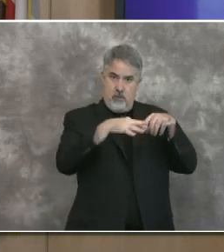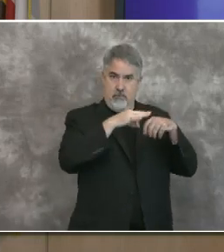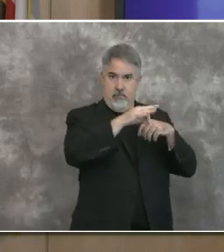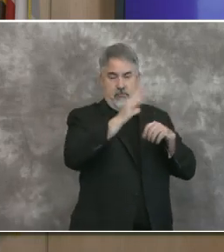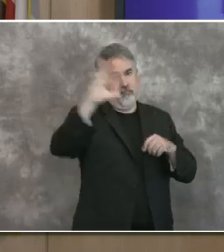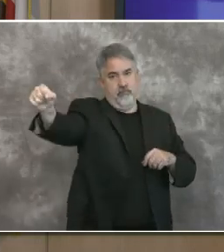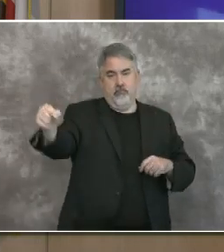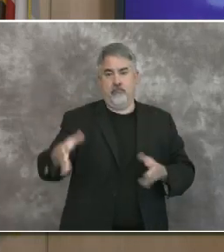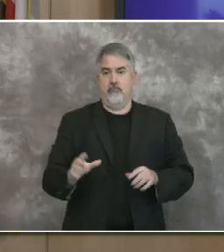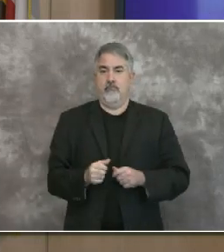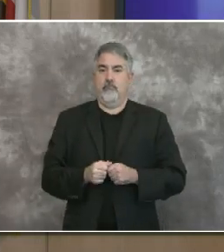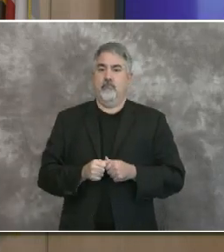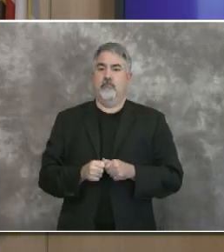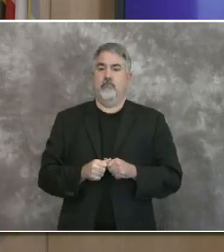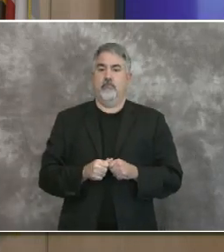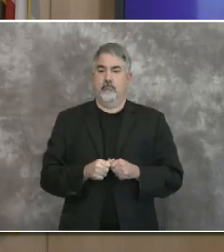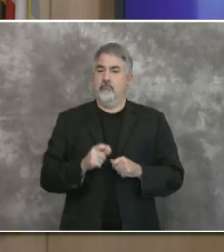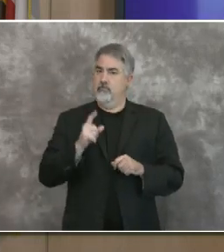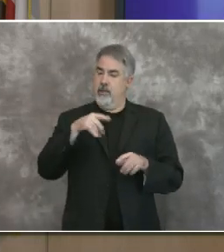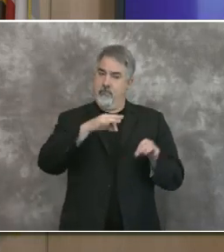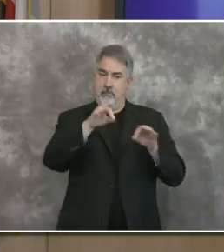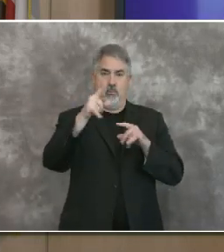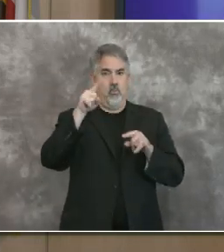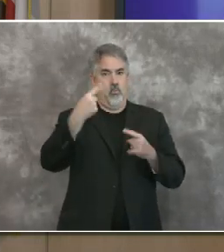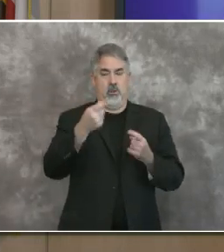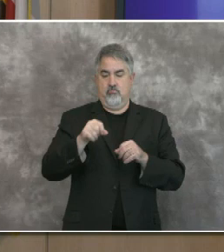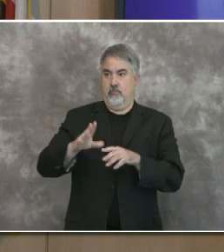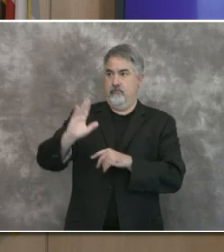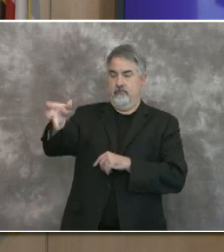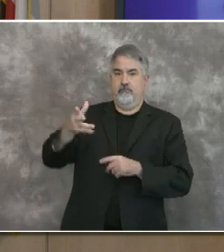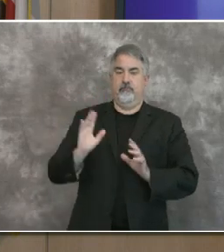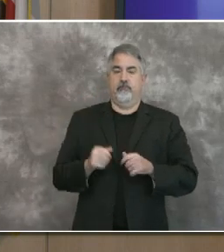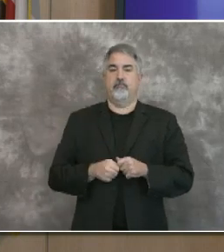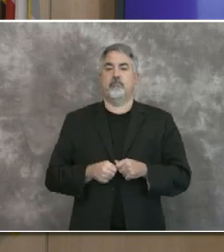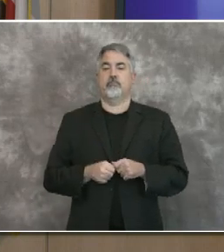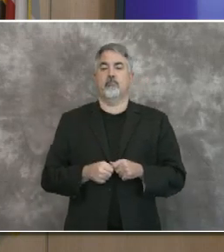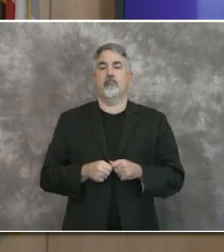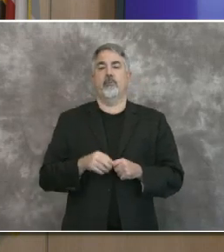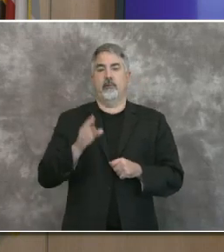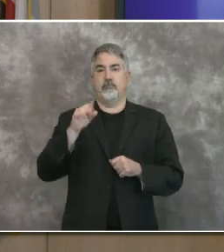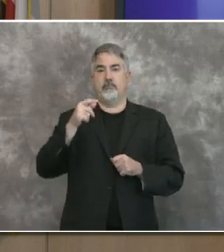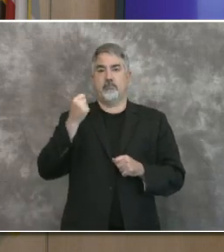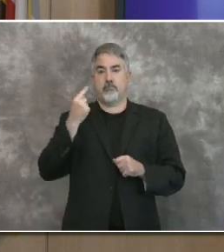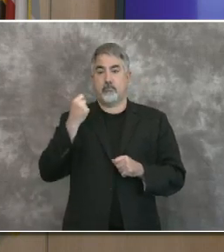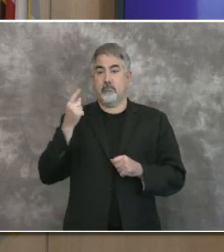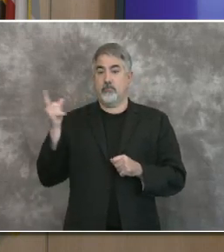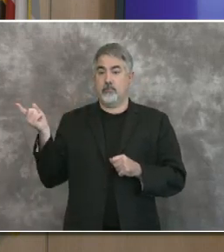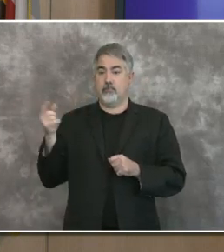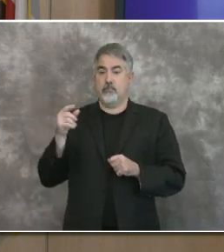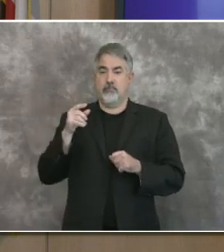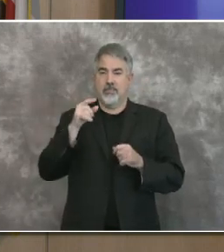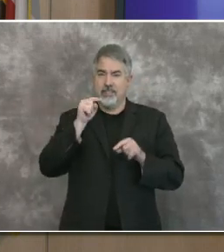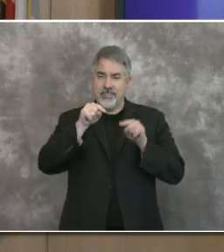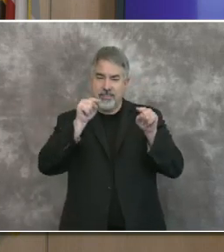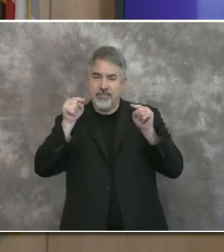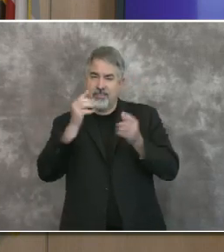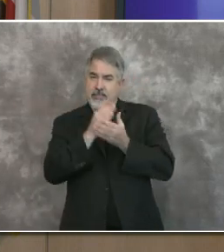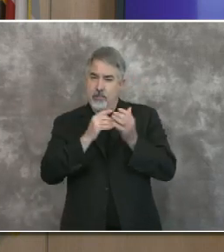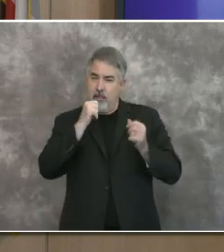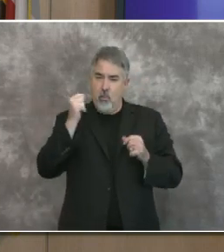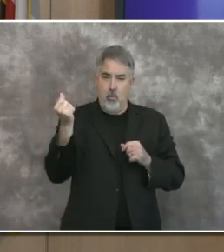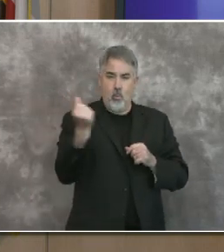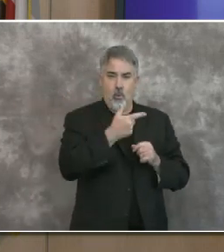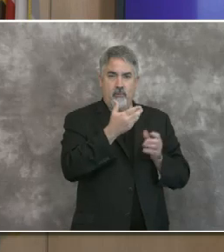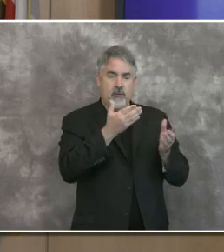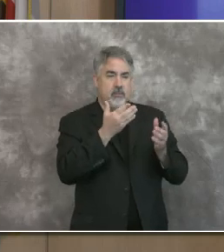open for pickup services. They've also added selective services that are able to be open. These include car washes, pet